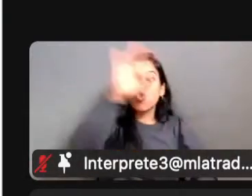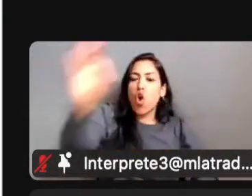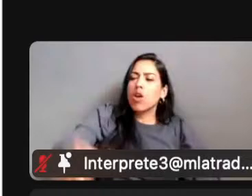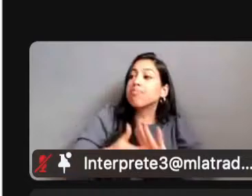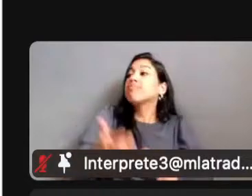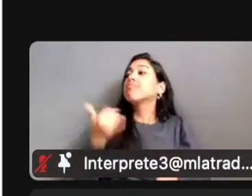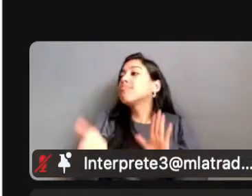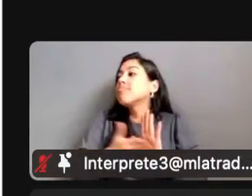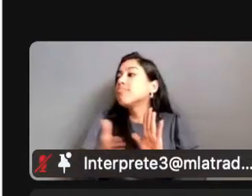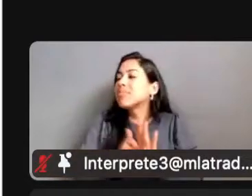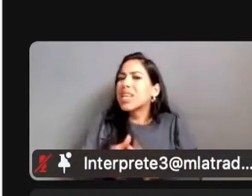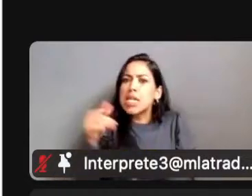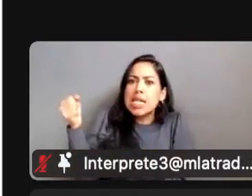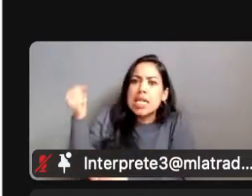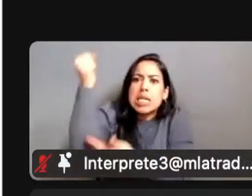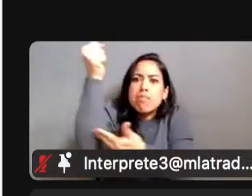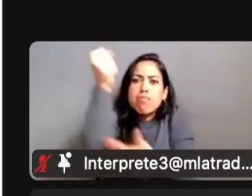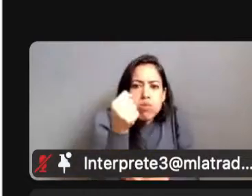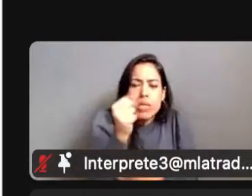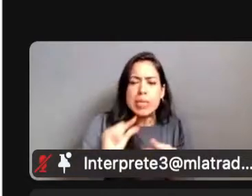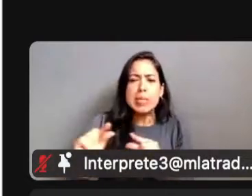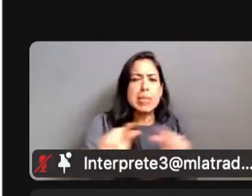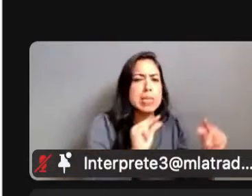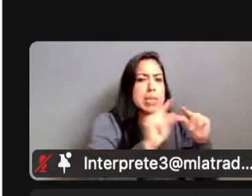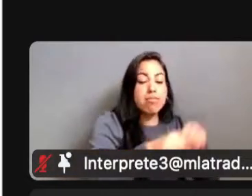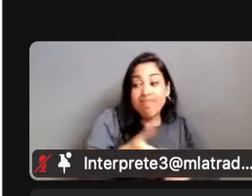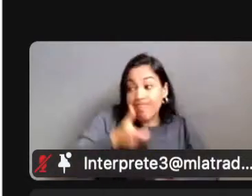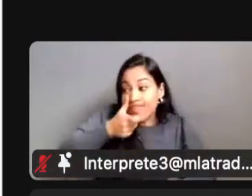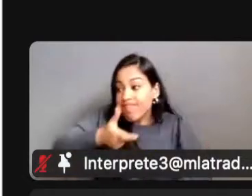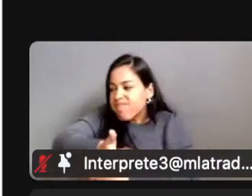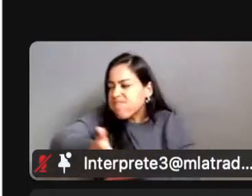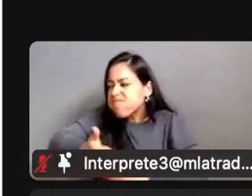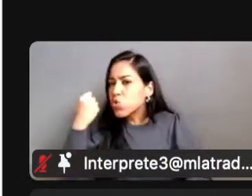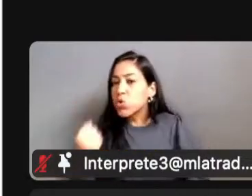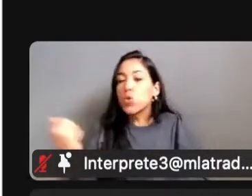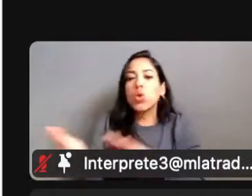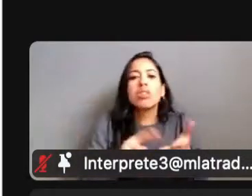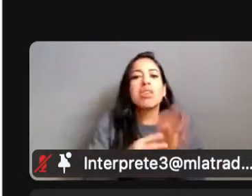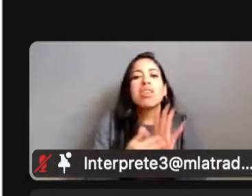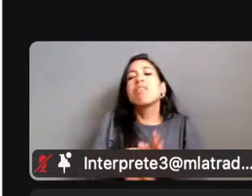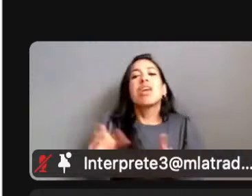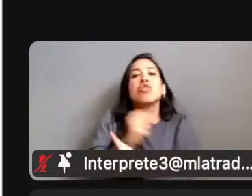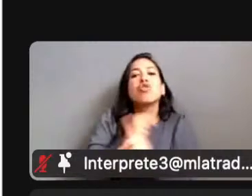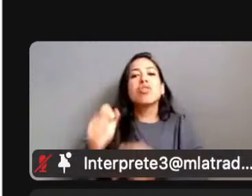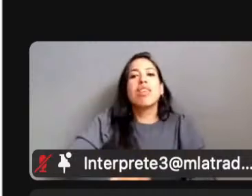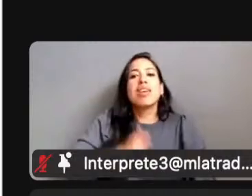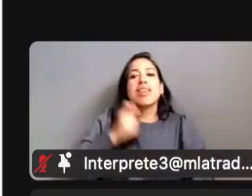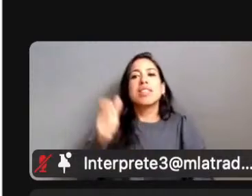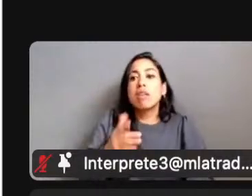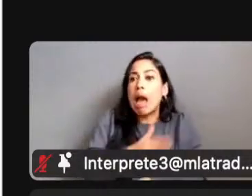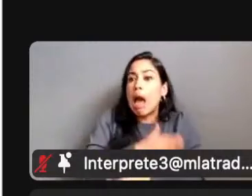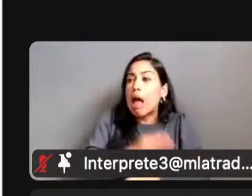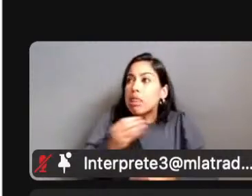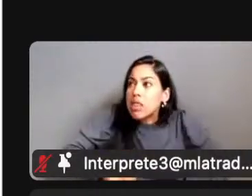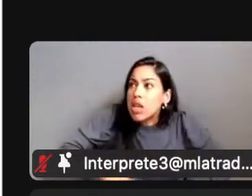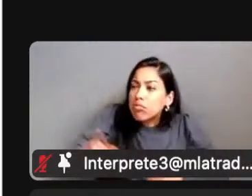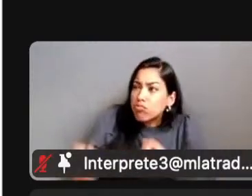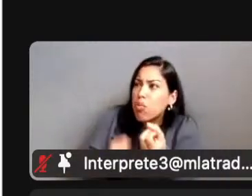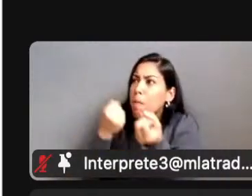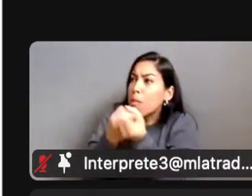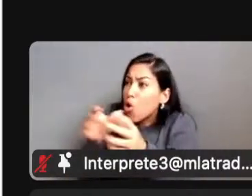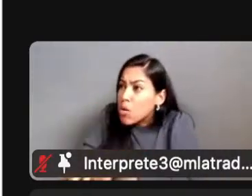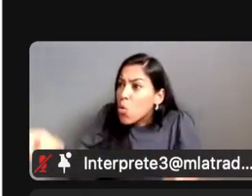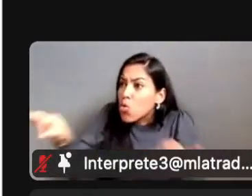use of the scarce resources. Never the contribution of the civil society had been